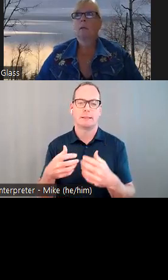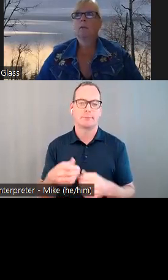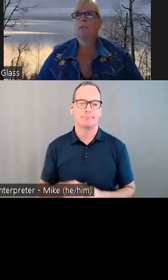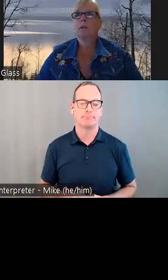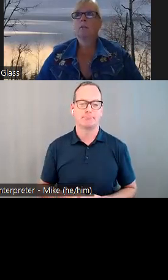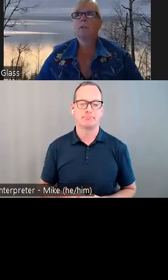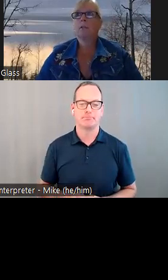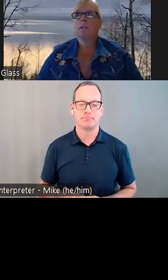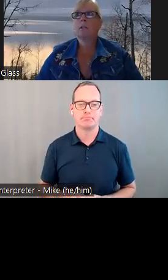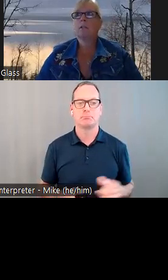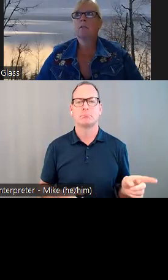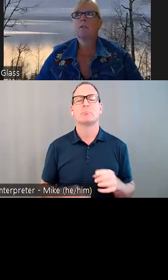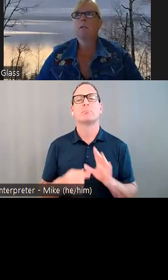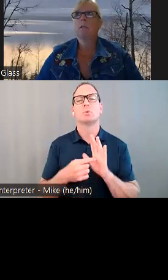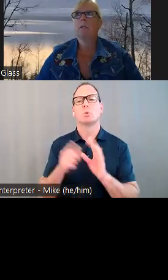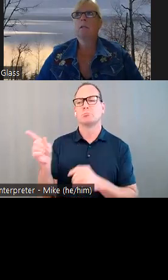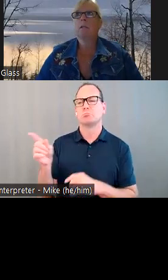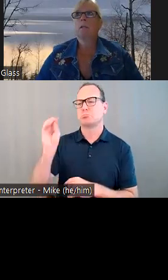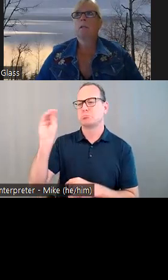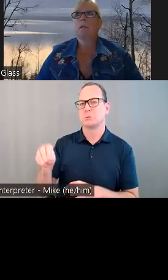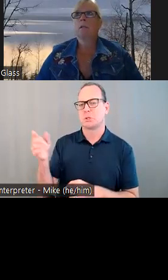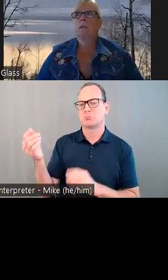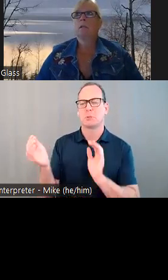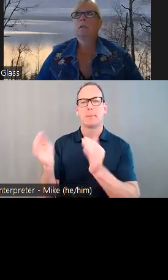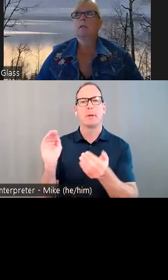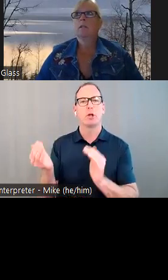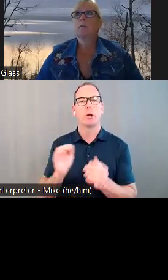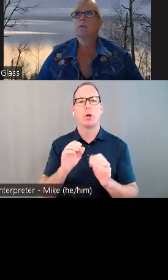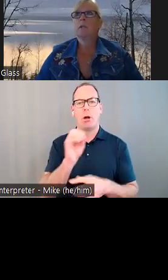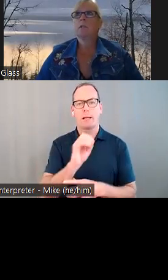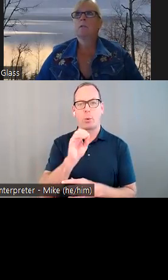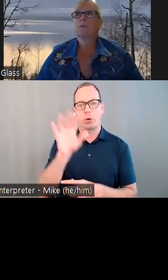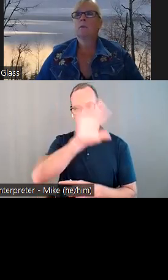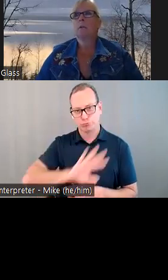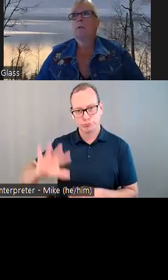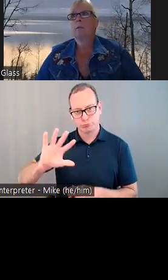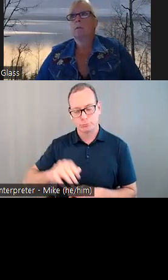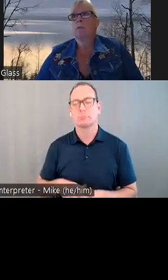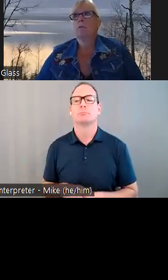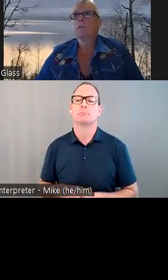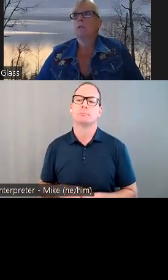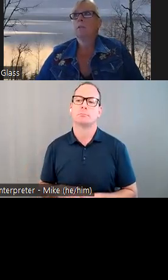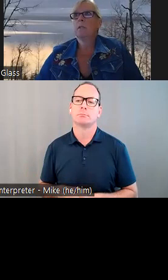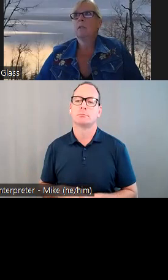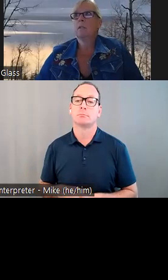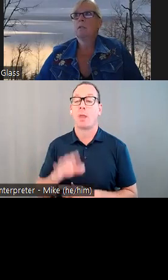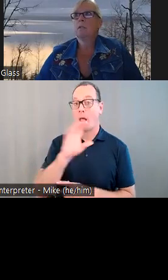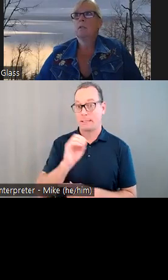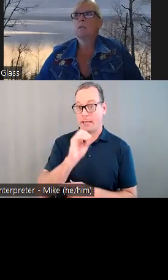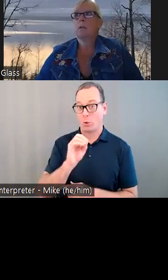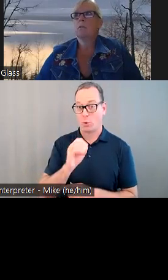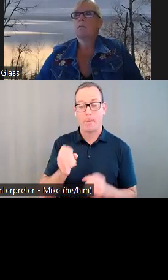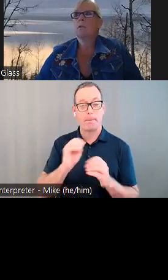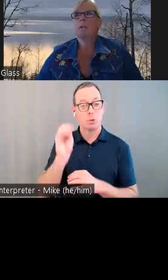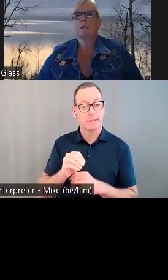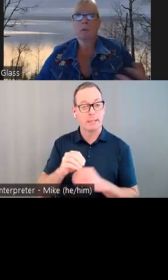A couple of Ontario figures here just to throw in. Ontario percentage of OWs is 14%. This agency has